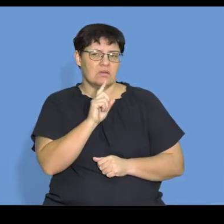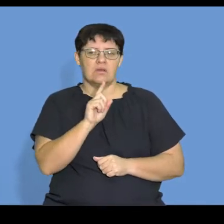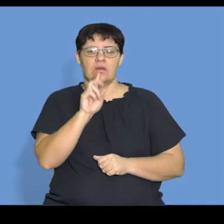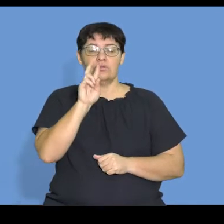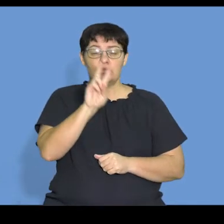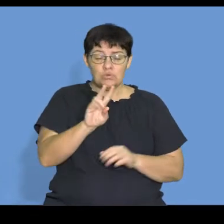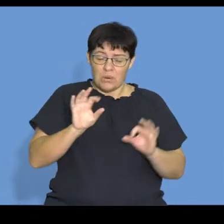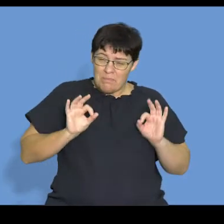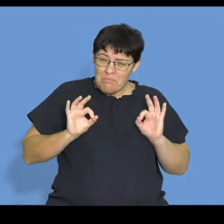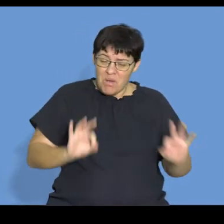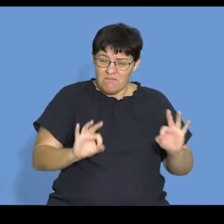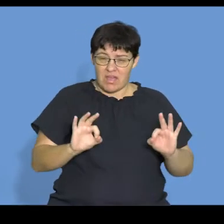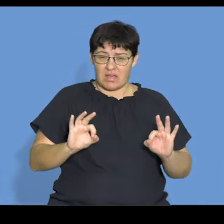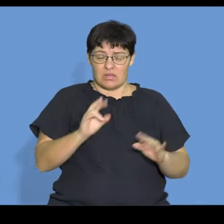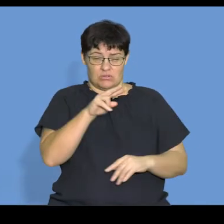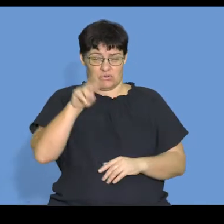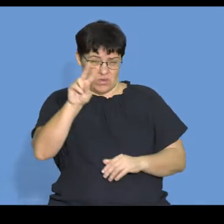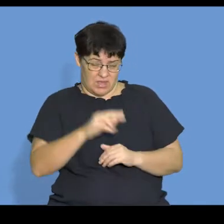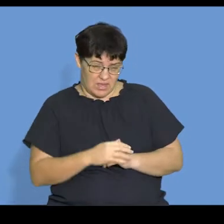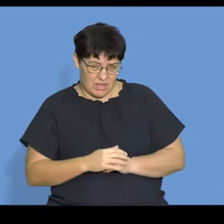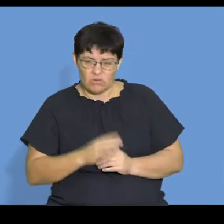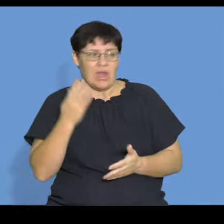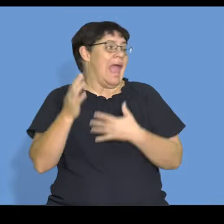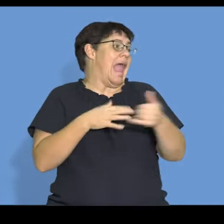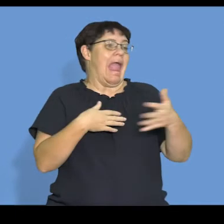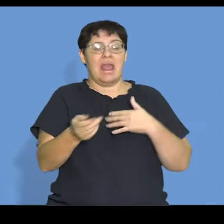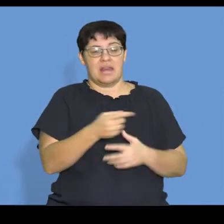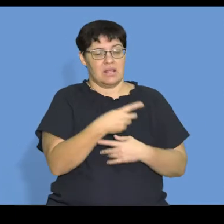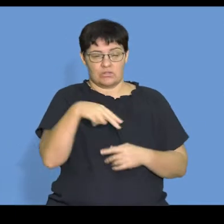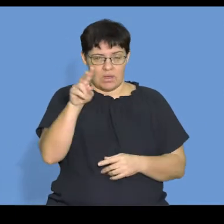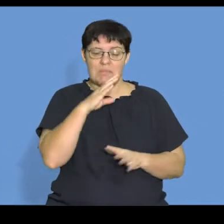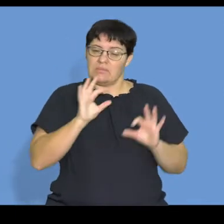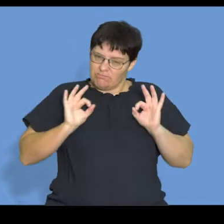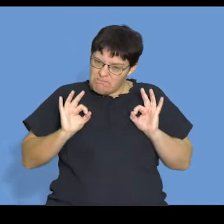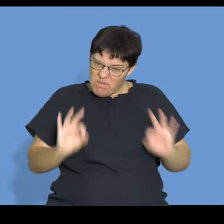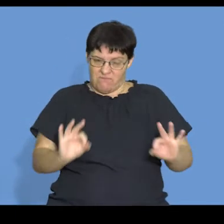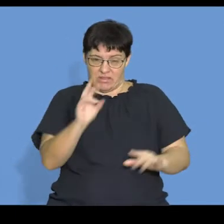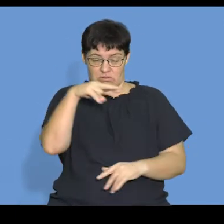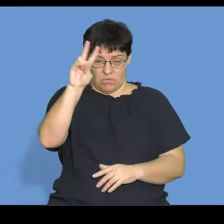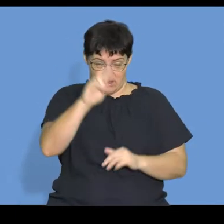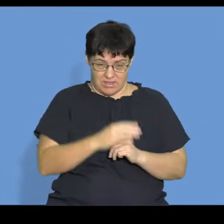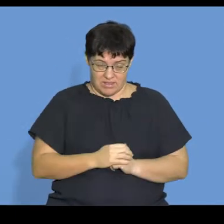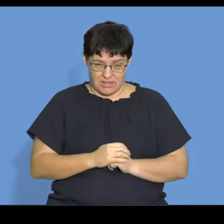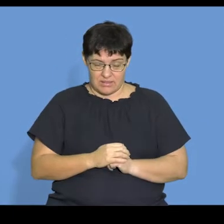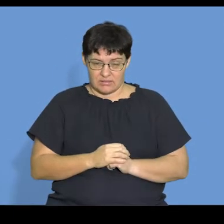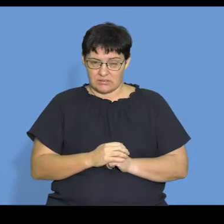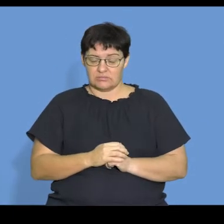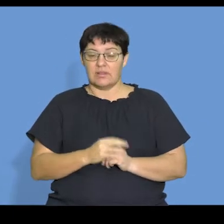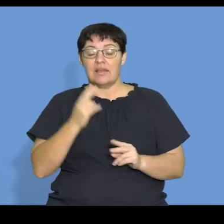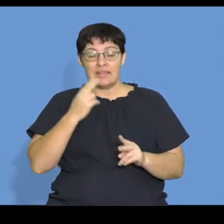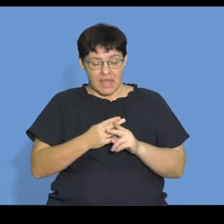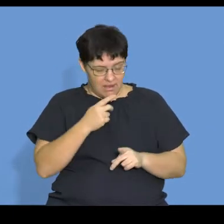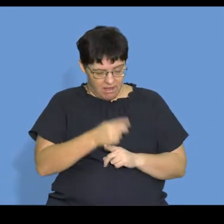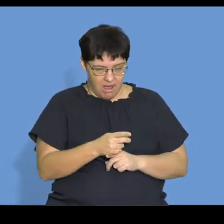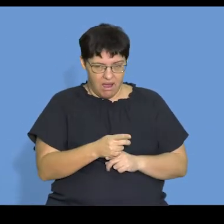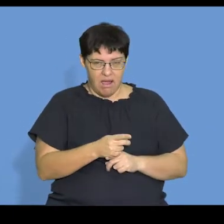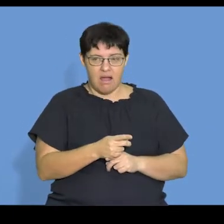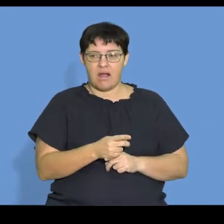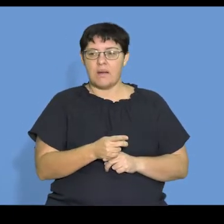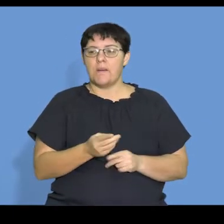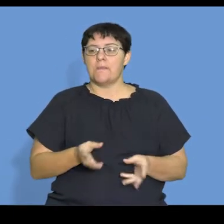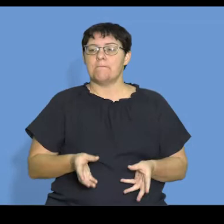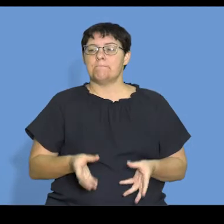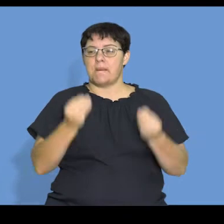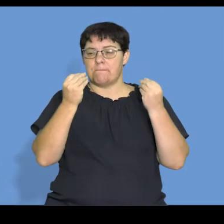perfect squares, not just any squares, it must be perfect squares, and then take the square root of the